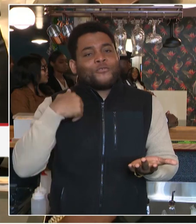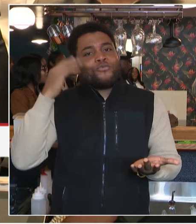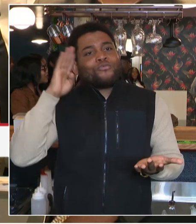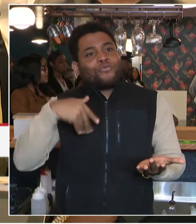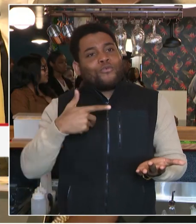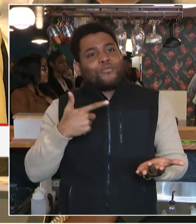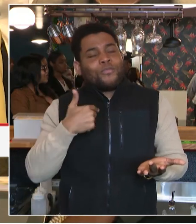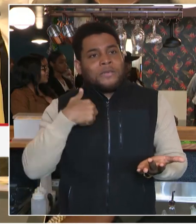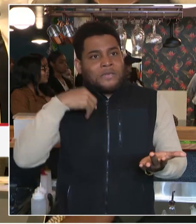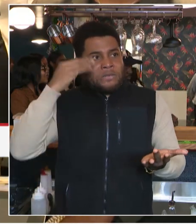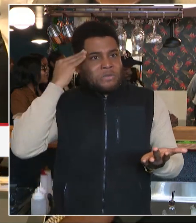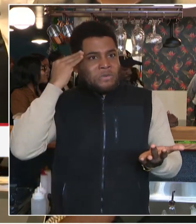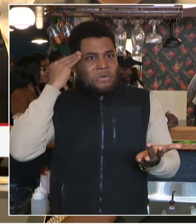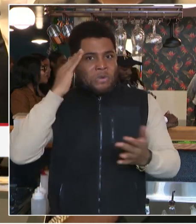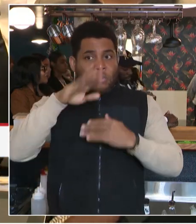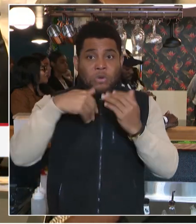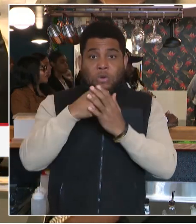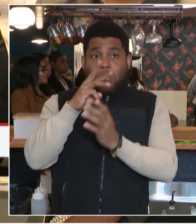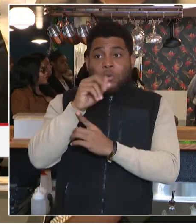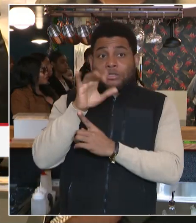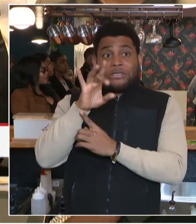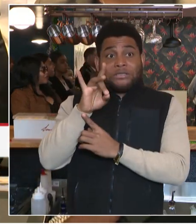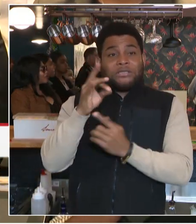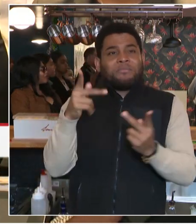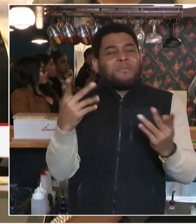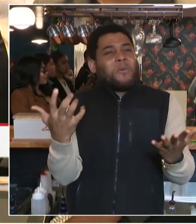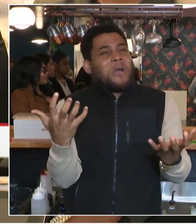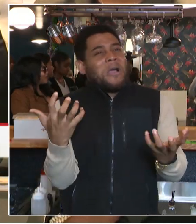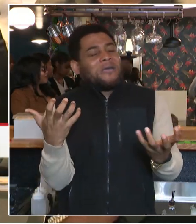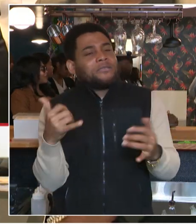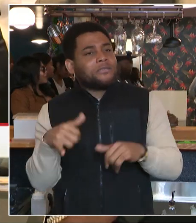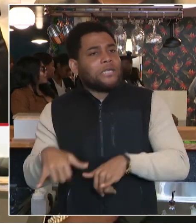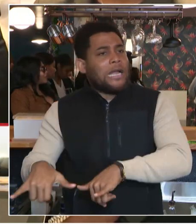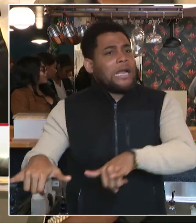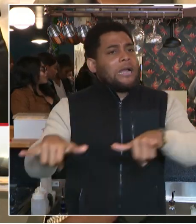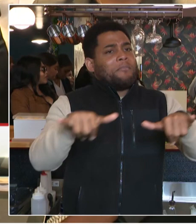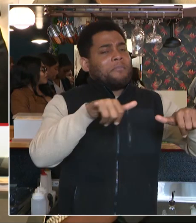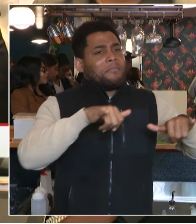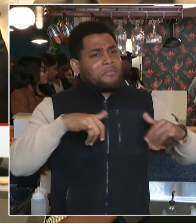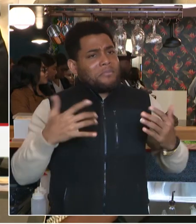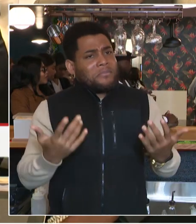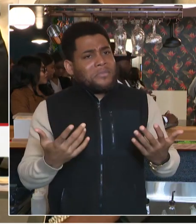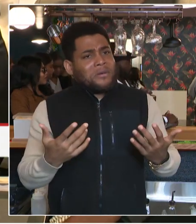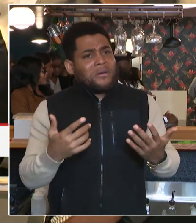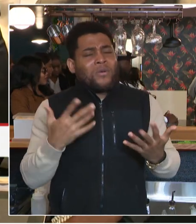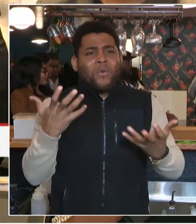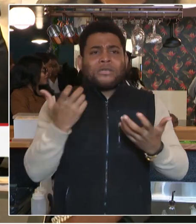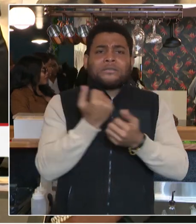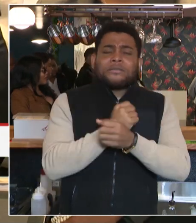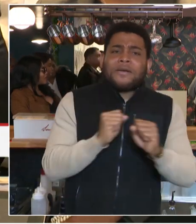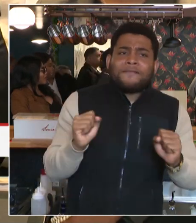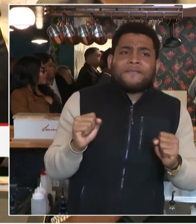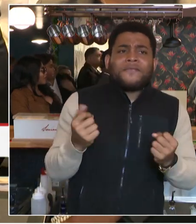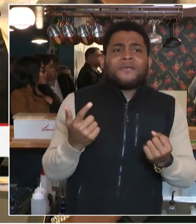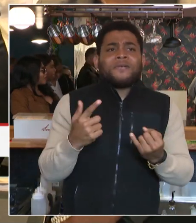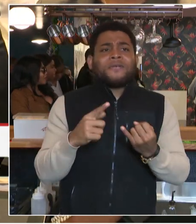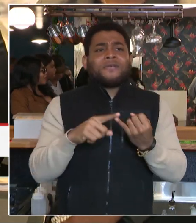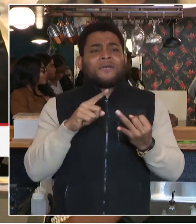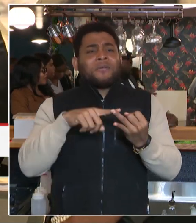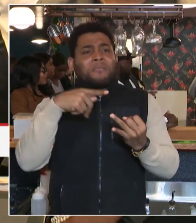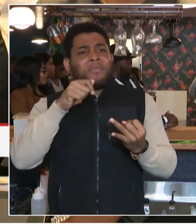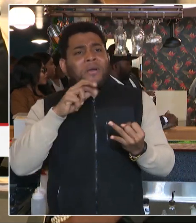want the same things. They want safety, they want great parks and transportation, they